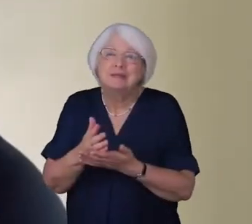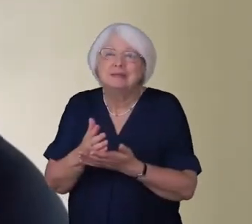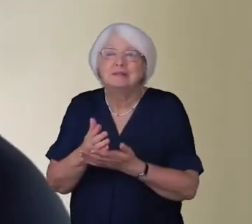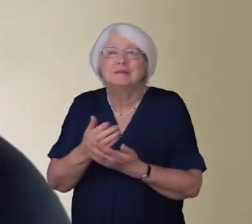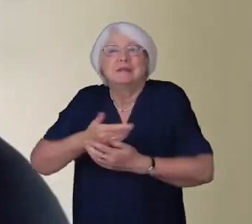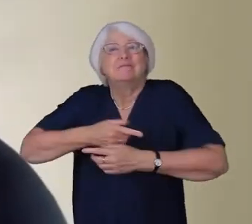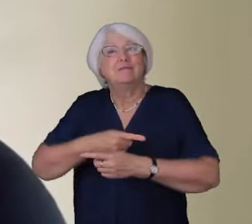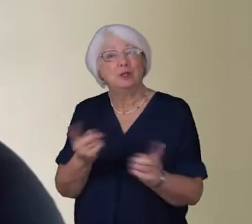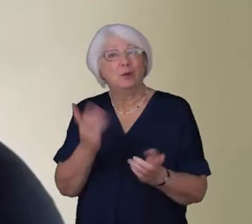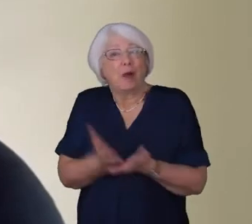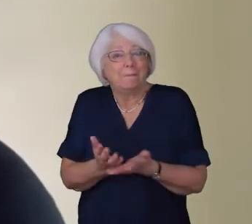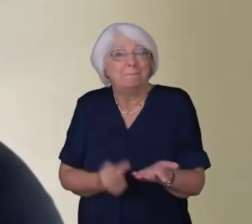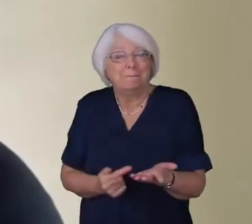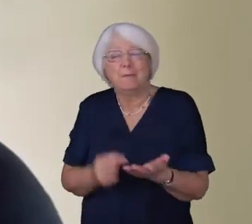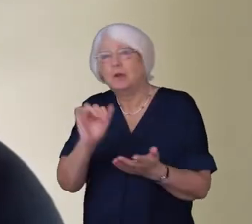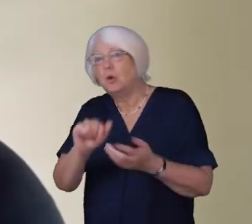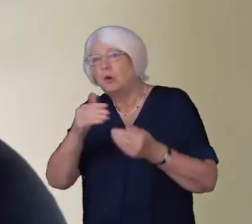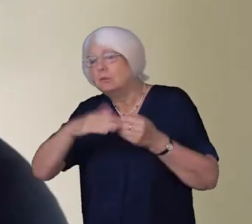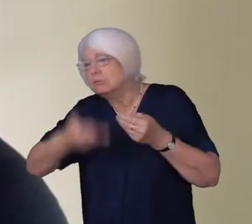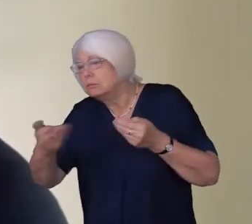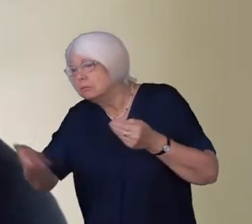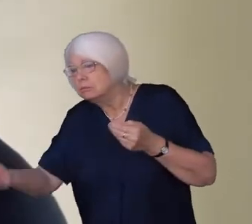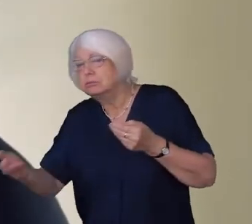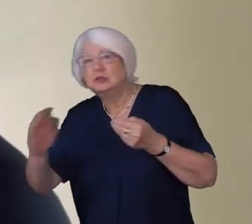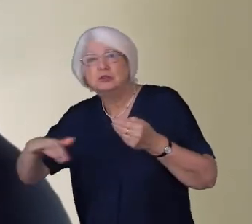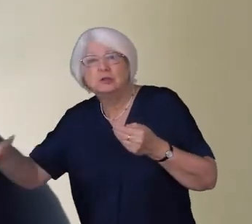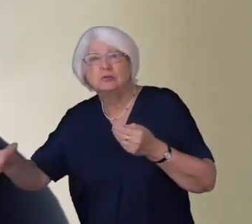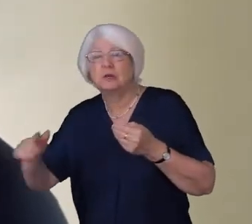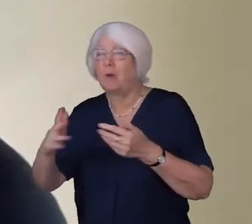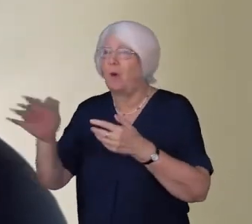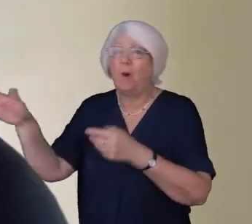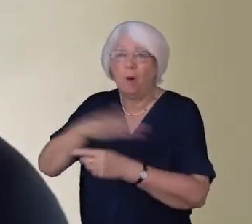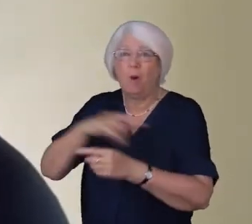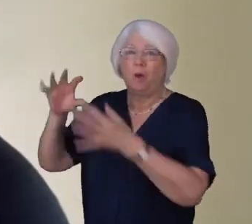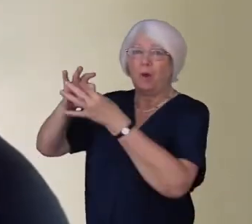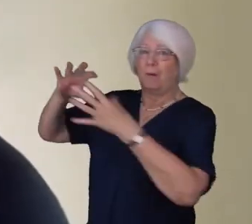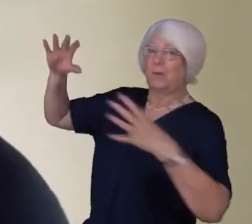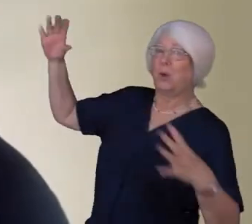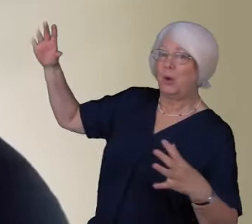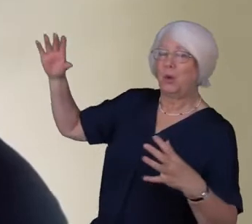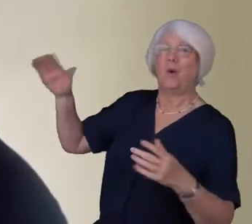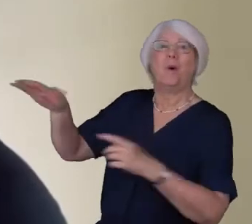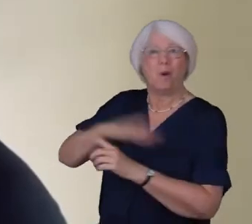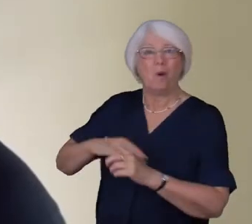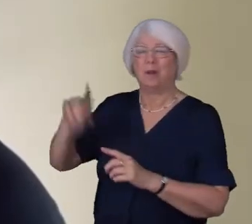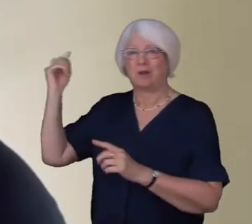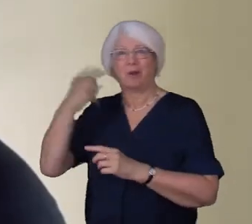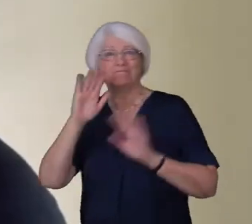for you, for your children, and for all who are far away, everyone whom the Lord our God calls to